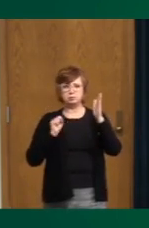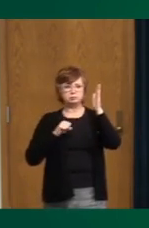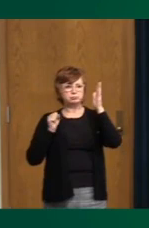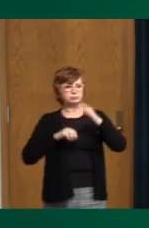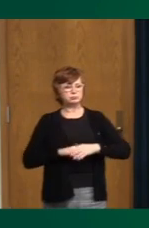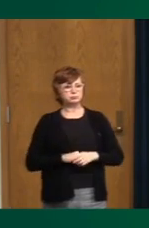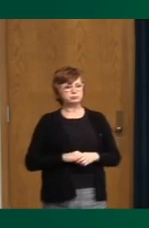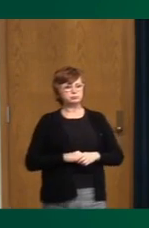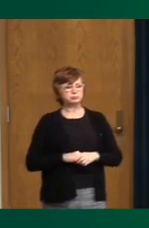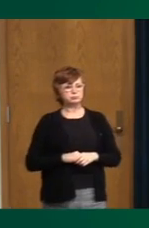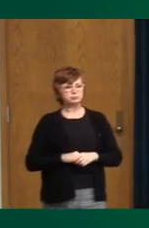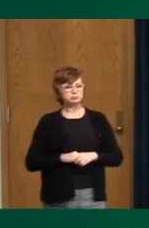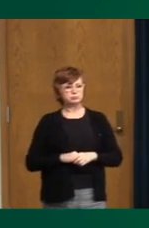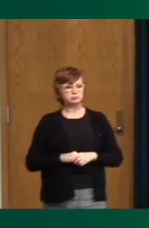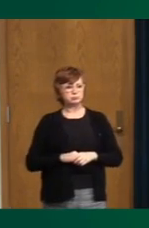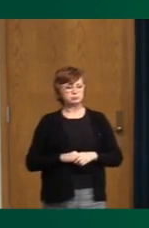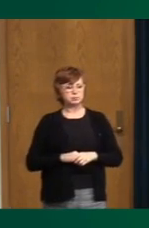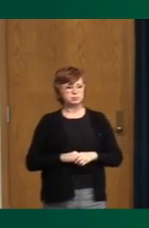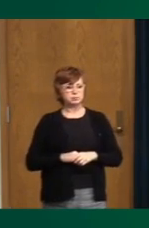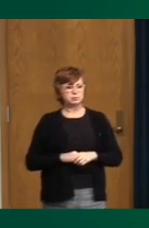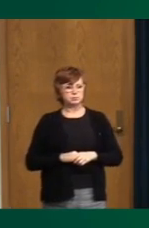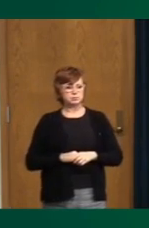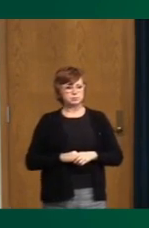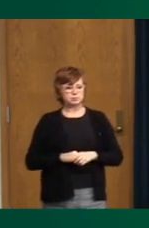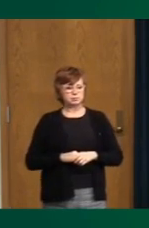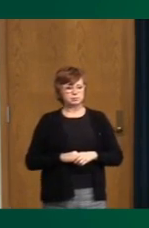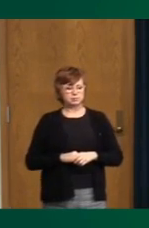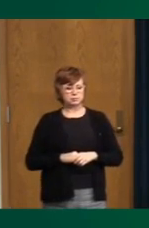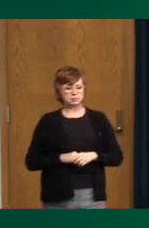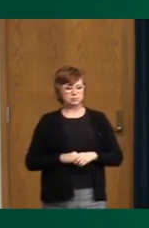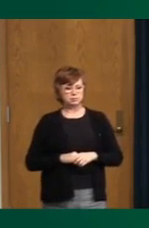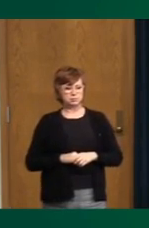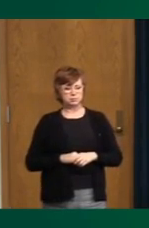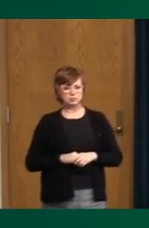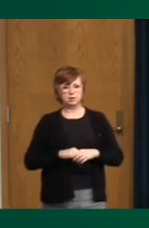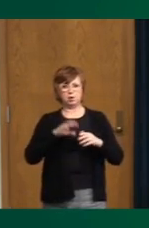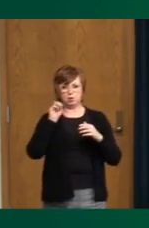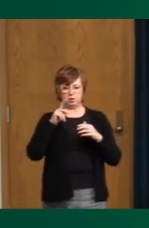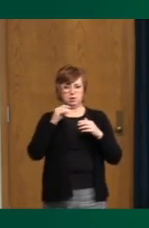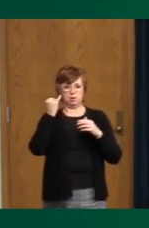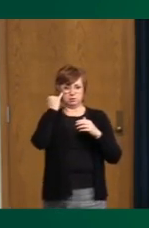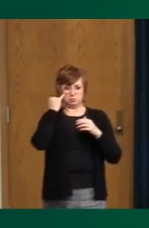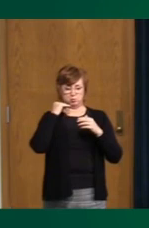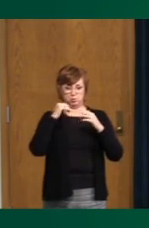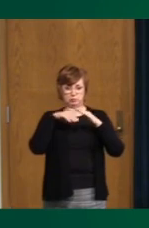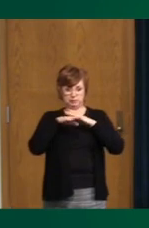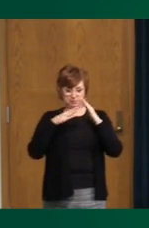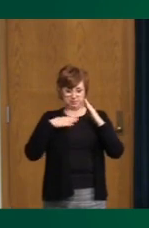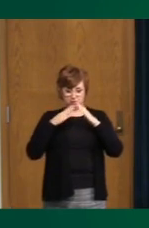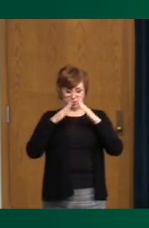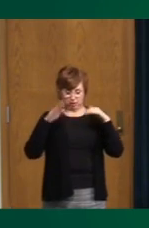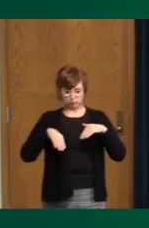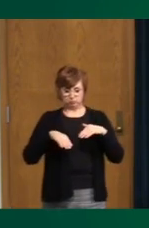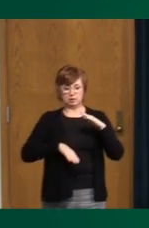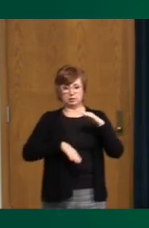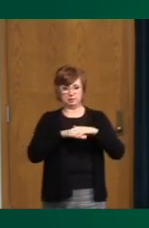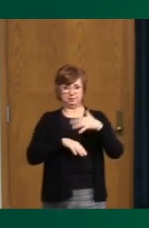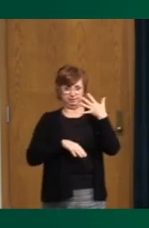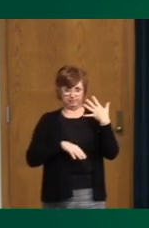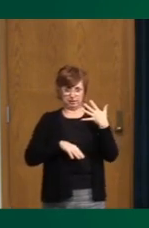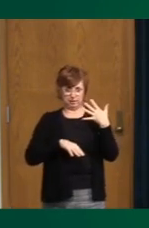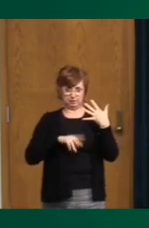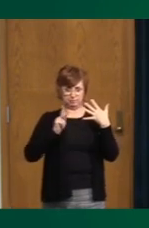Yeah, so can I get clarification? So it's pretty clear you're not allowed to have more than 5 people gathered in your home, but those